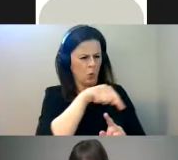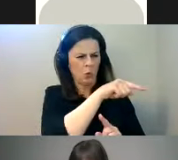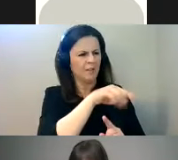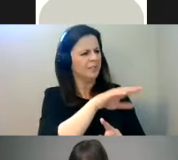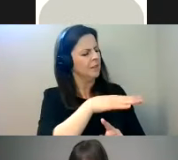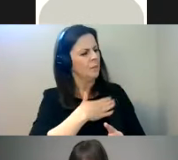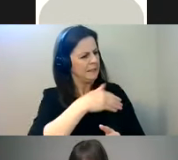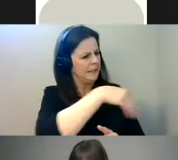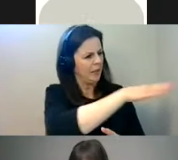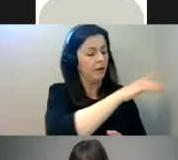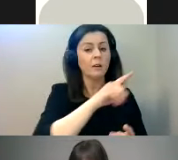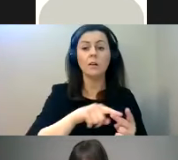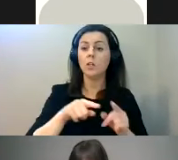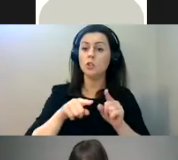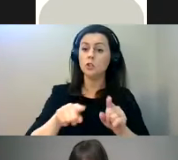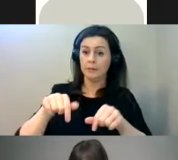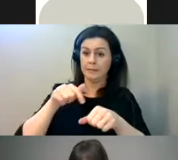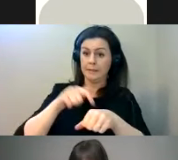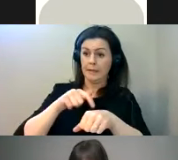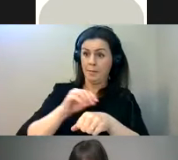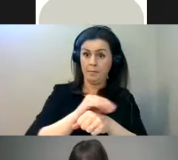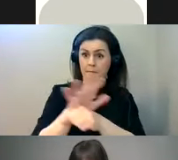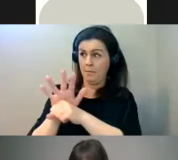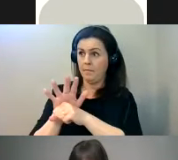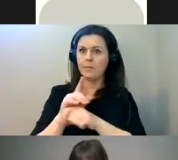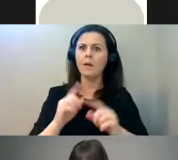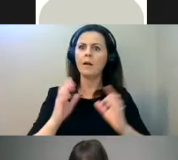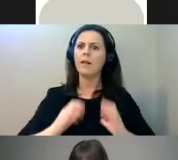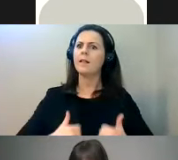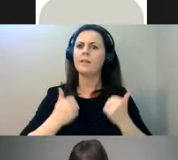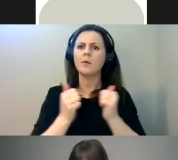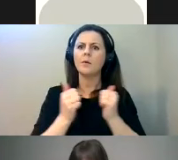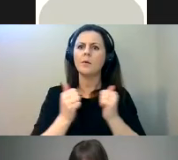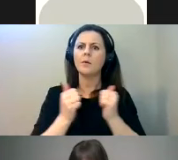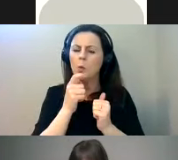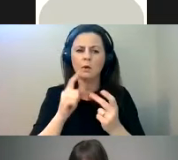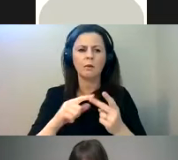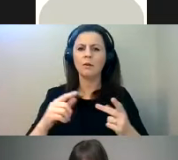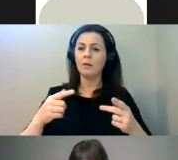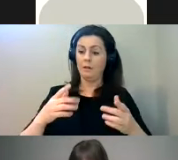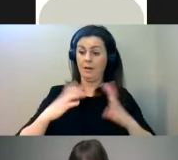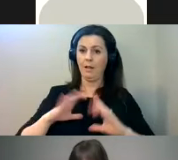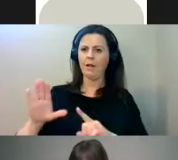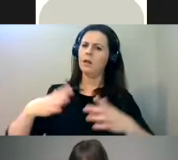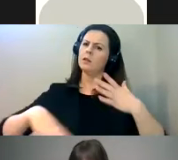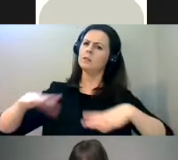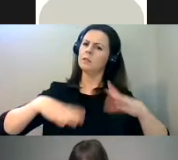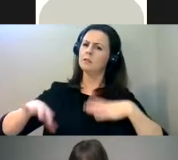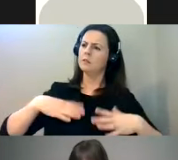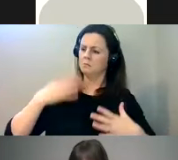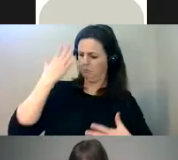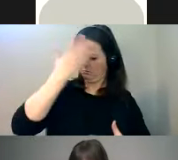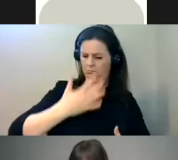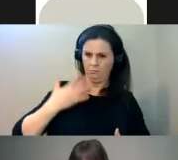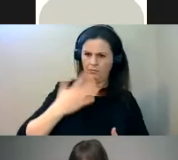with during the pandemic? How is your client dressed? Does it raise any red flags about personal care? Is your